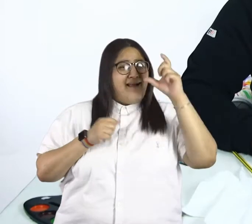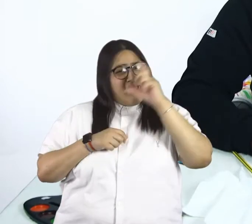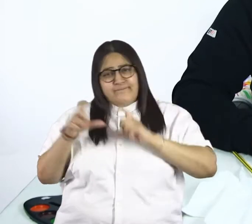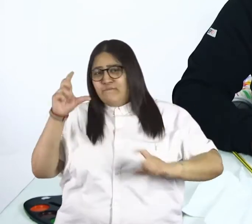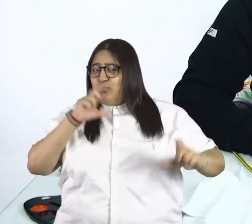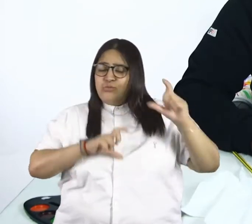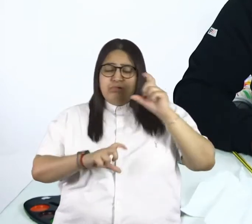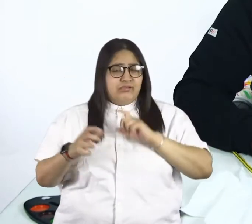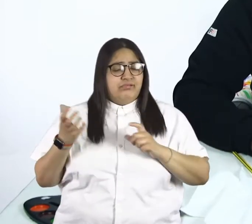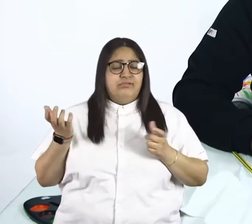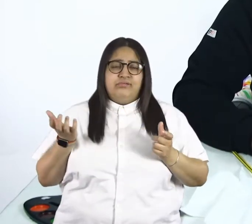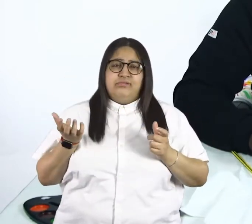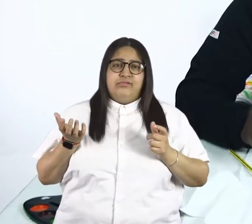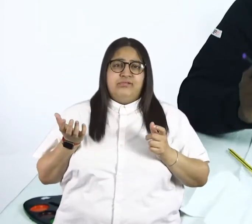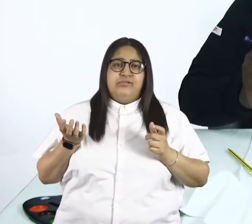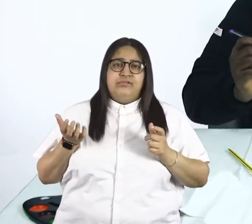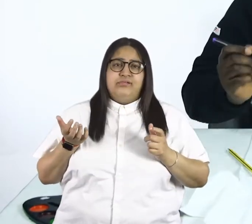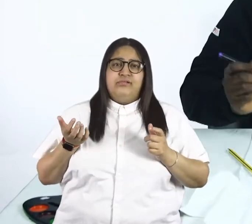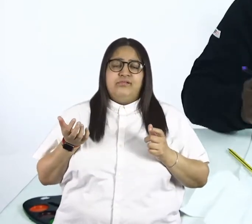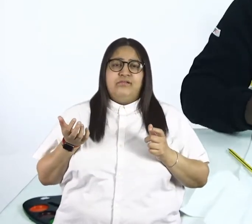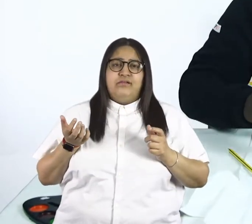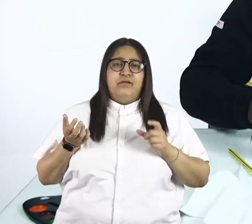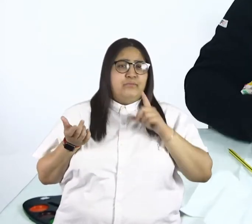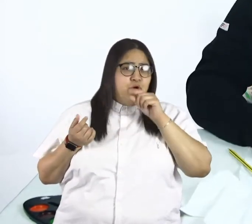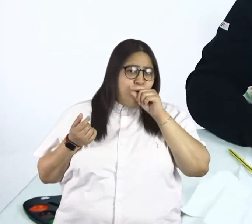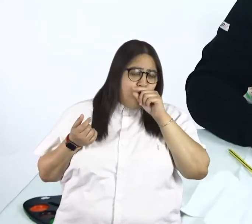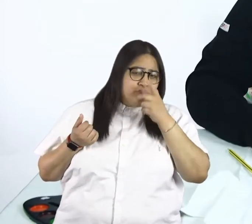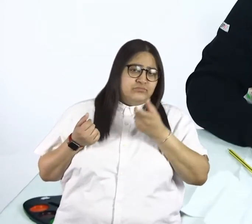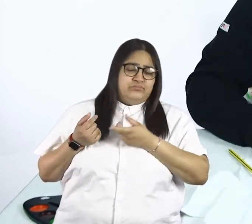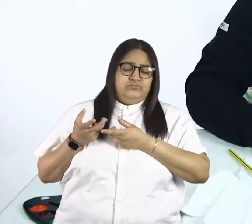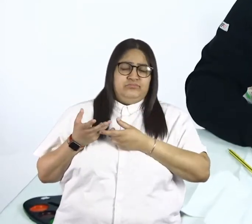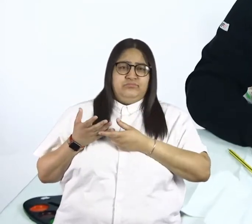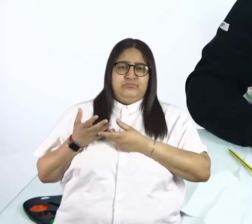colourful. What else is there? Birds, for example.